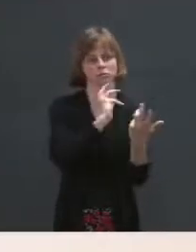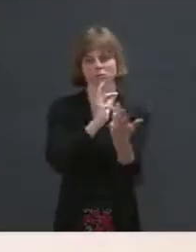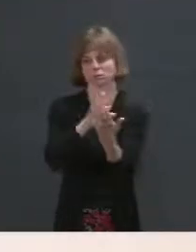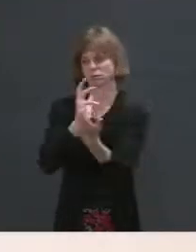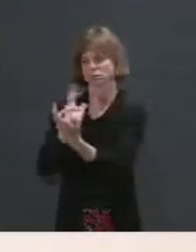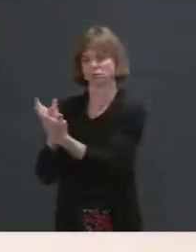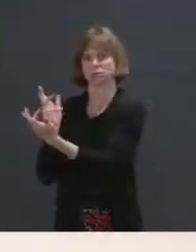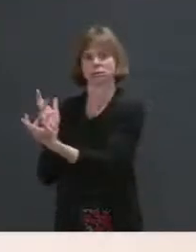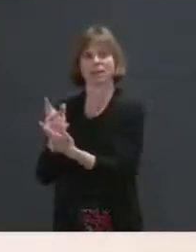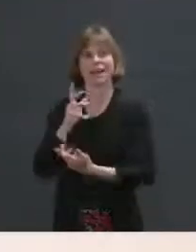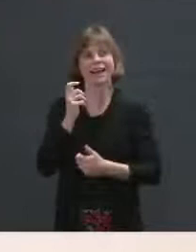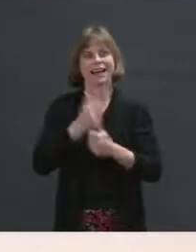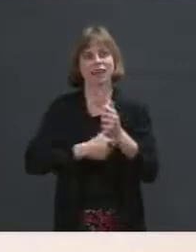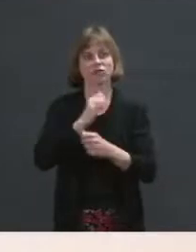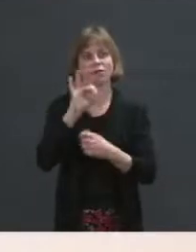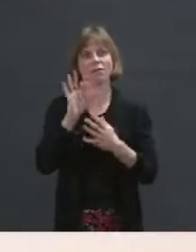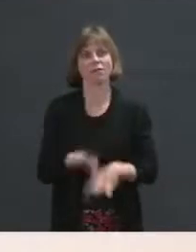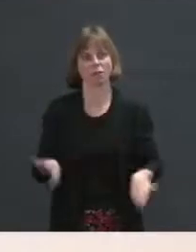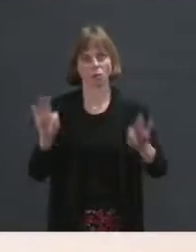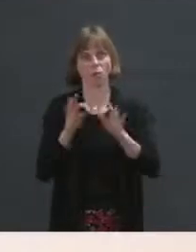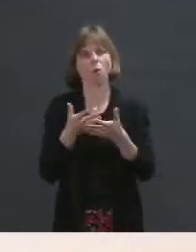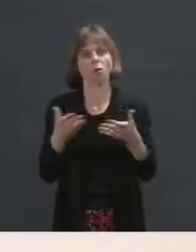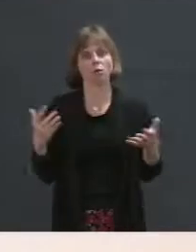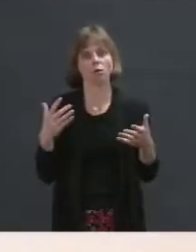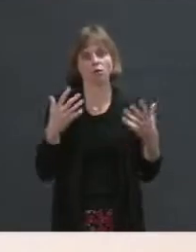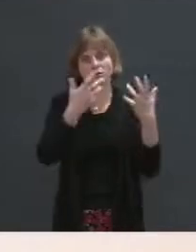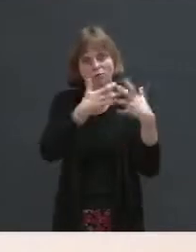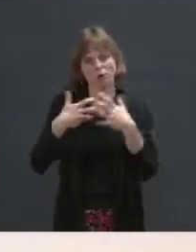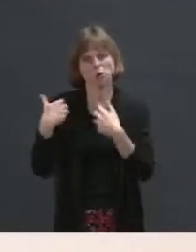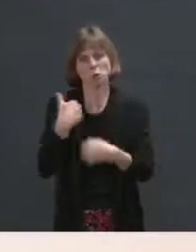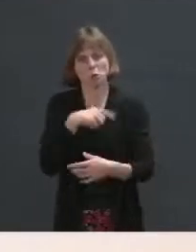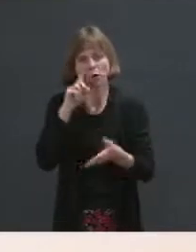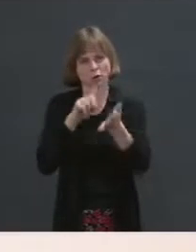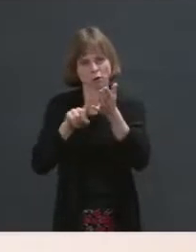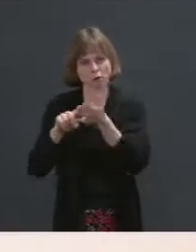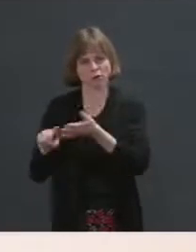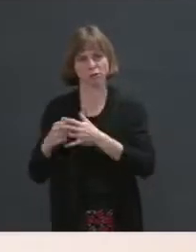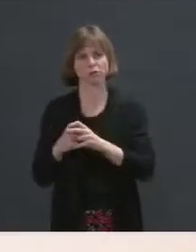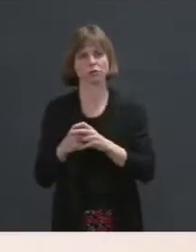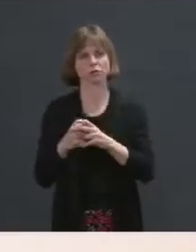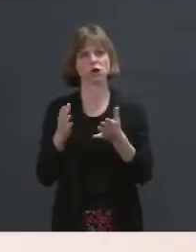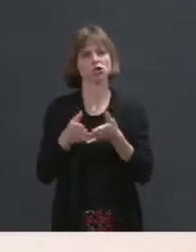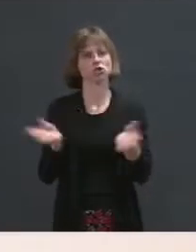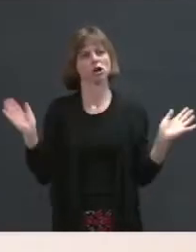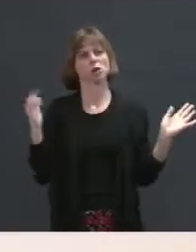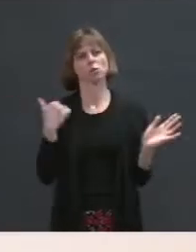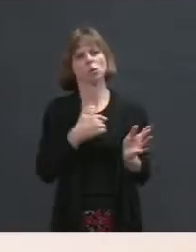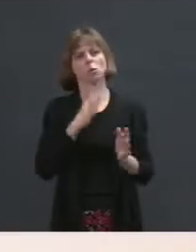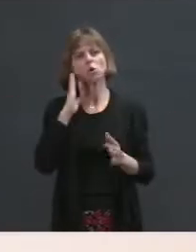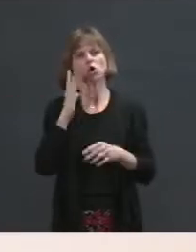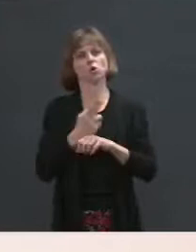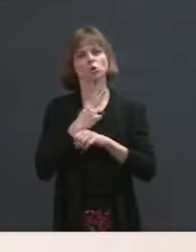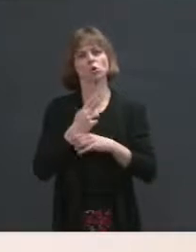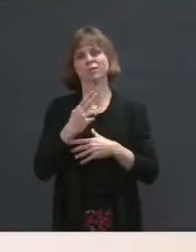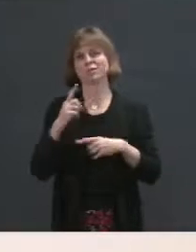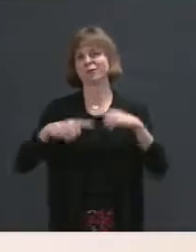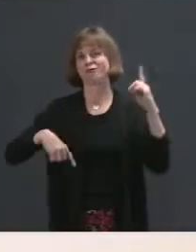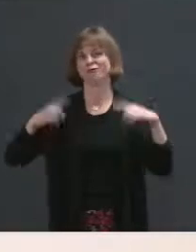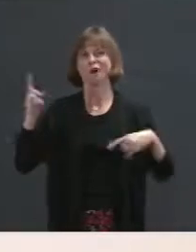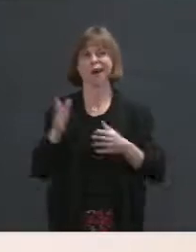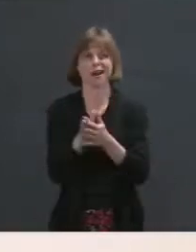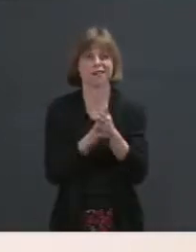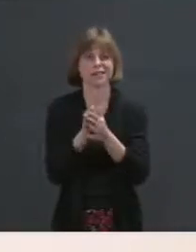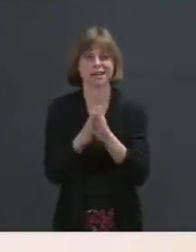In general, across the board, we're expecting we'll be using a mix of incentives to encourage